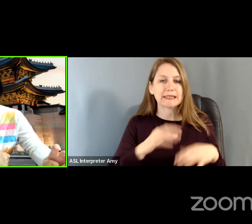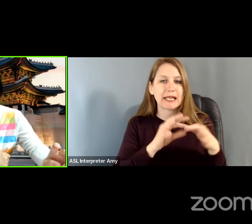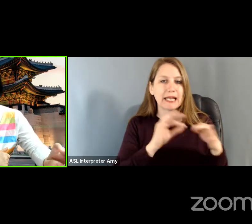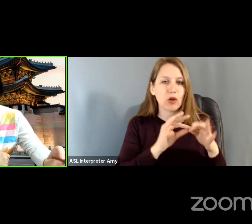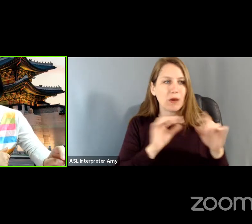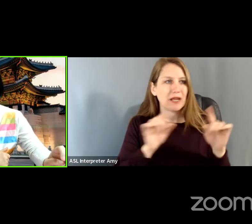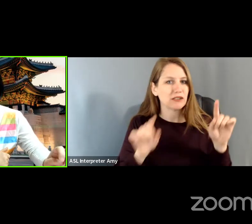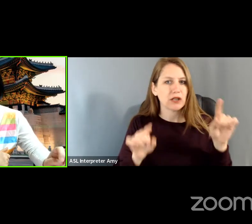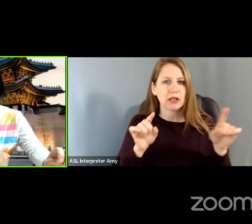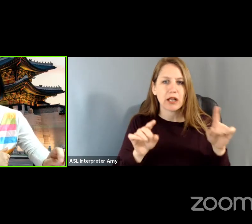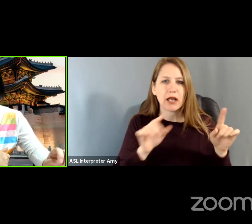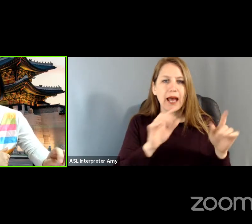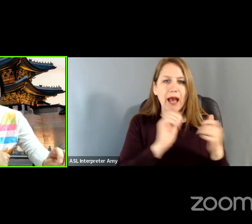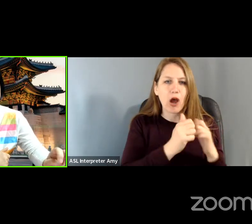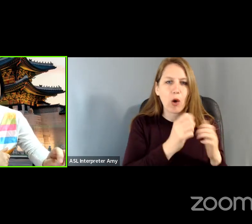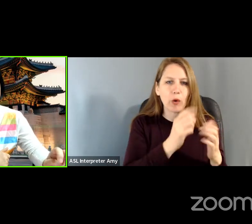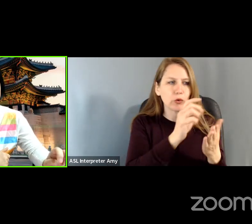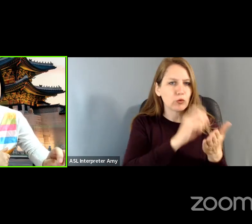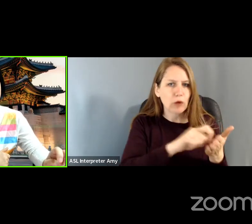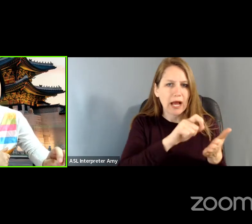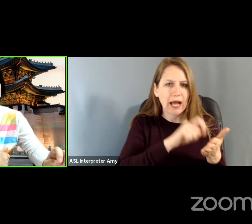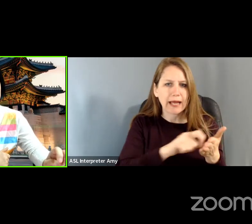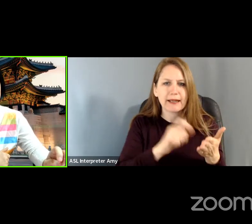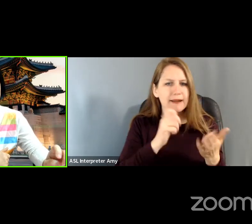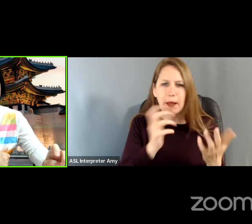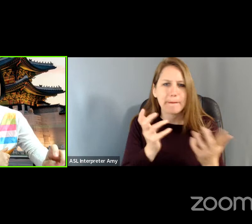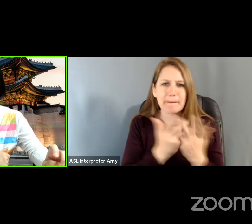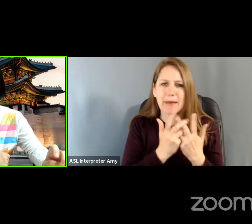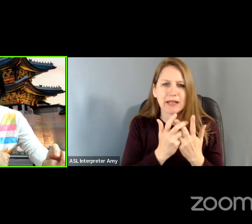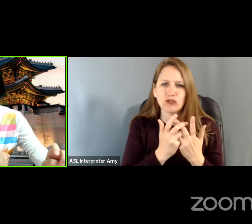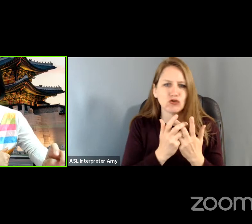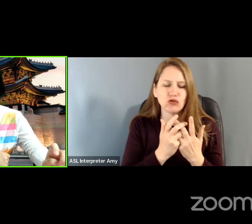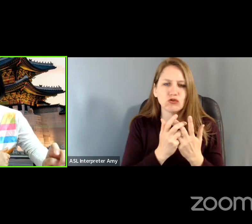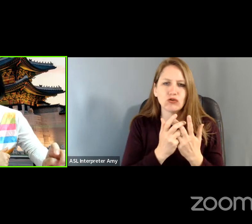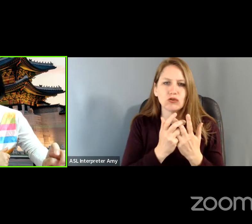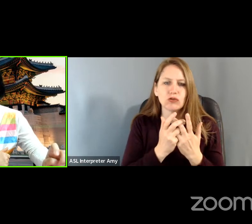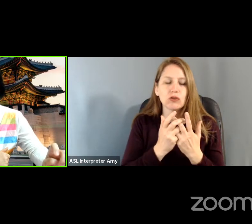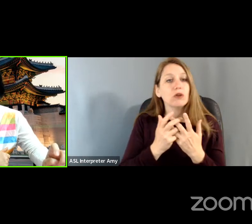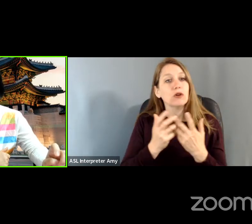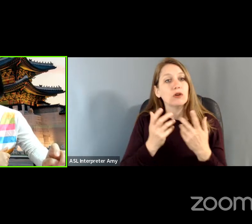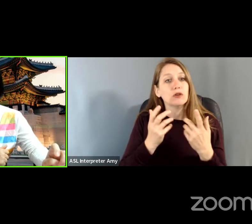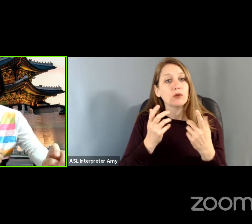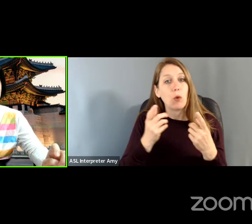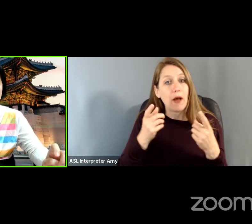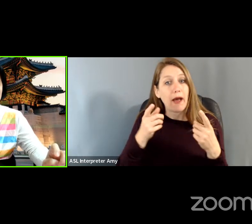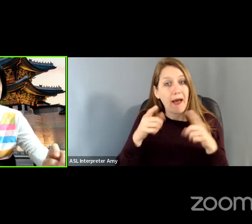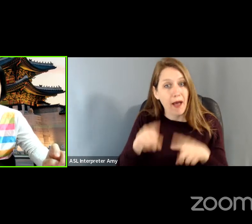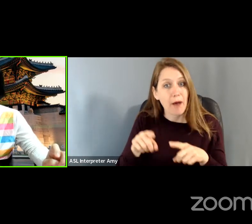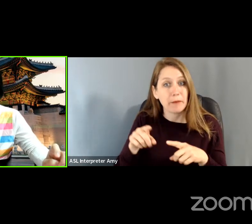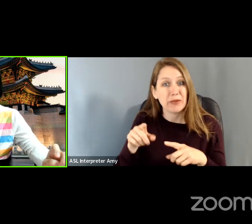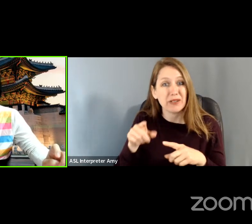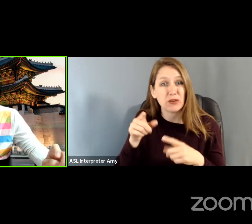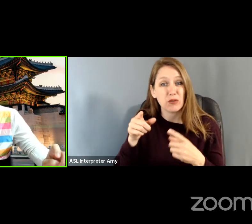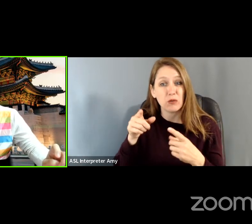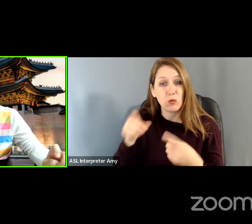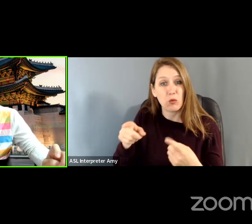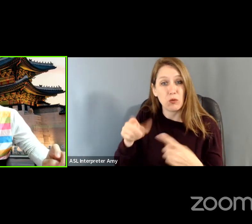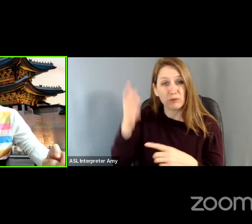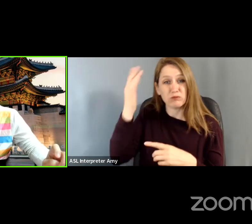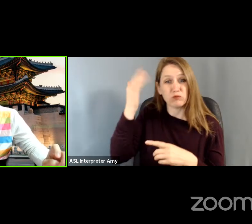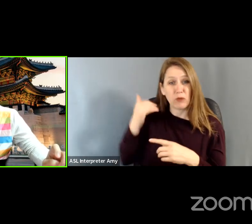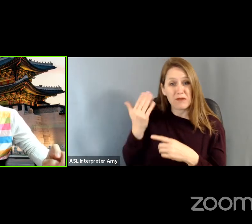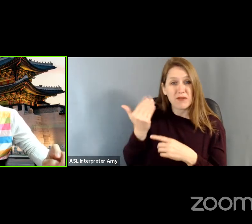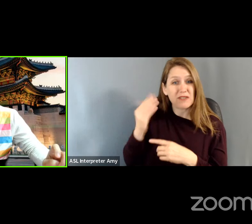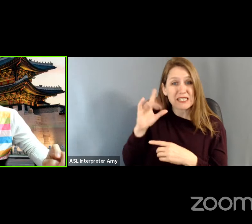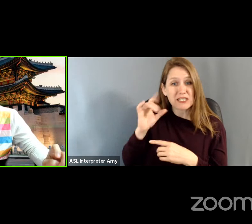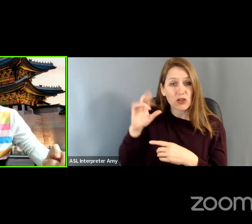illiteracy rate in Korea was very high during the time of King Sejong. I